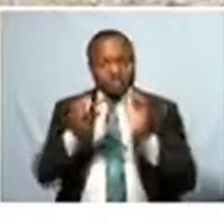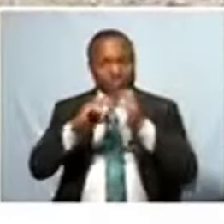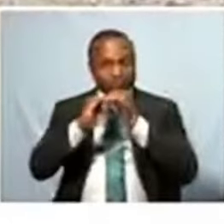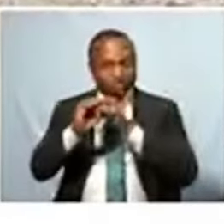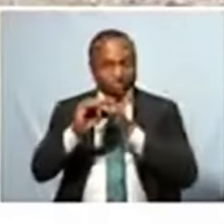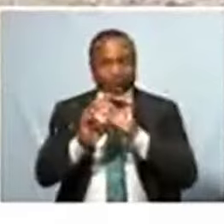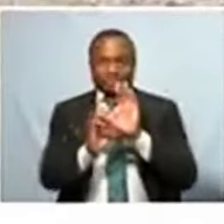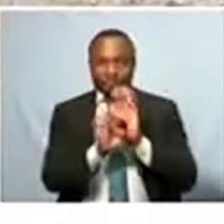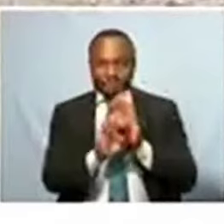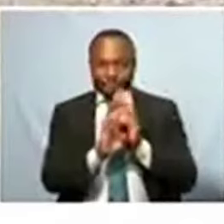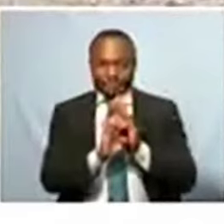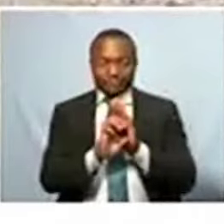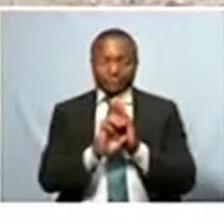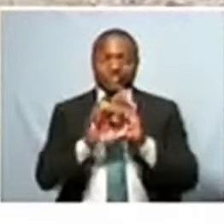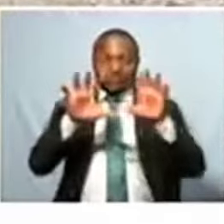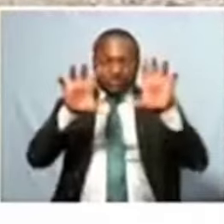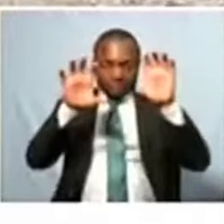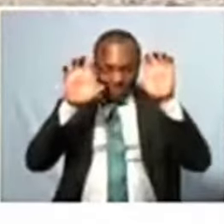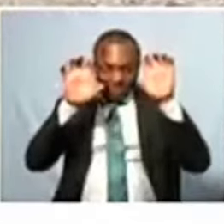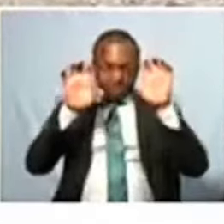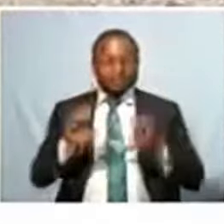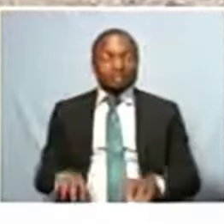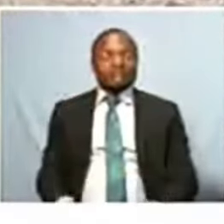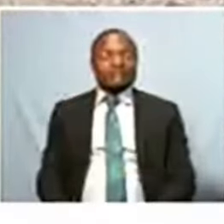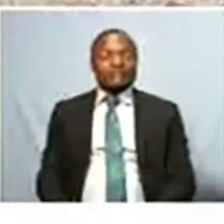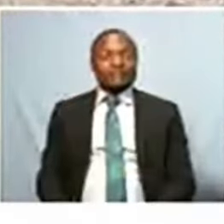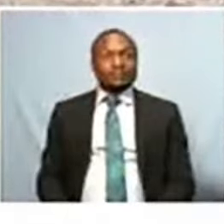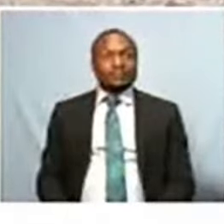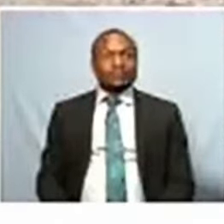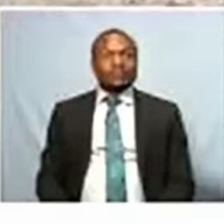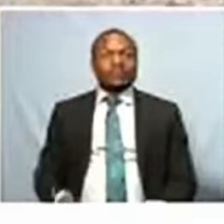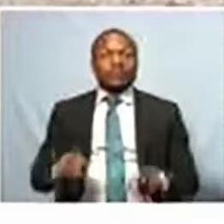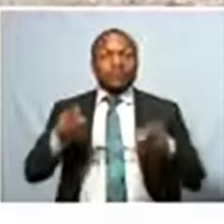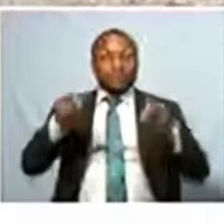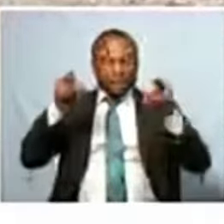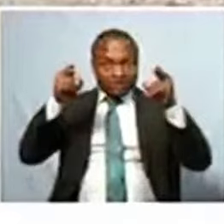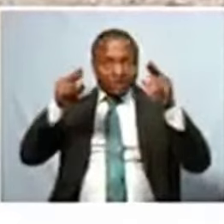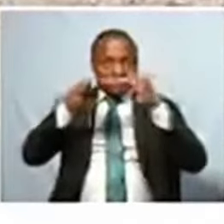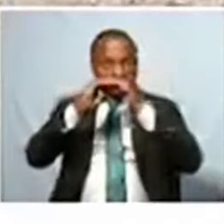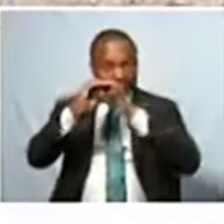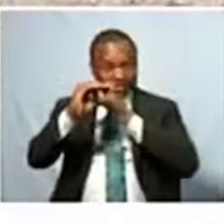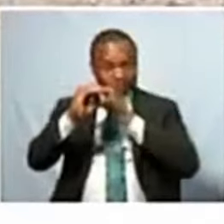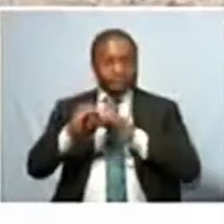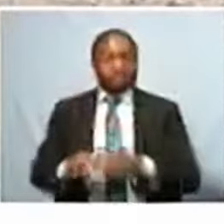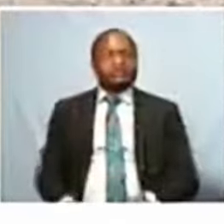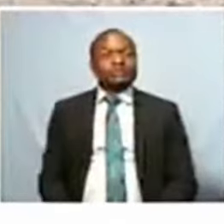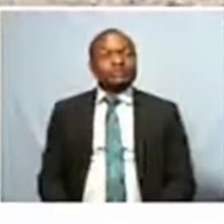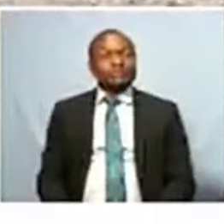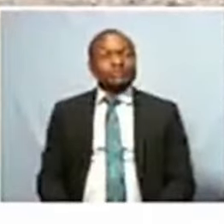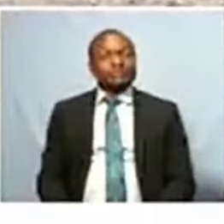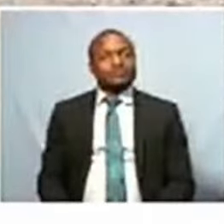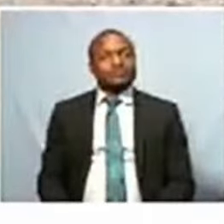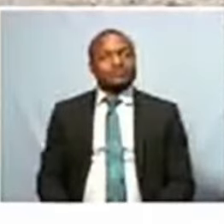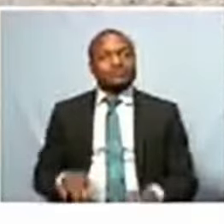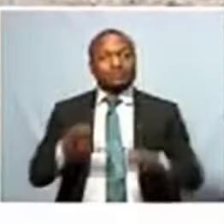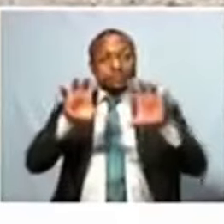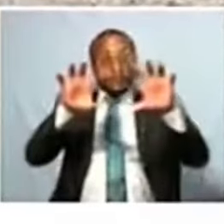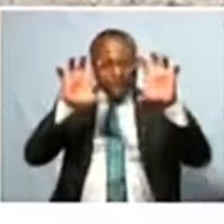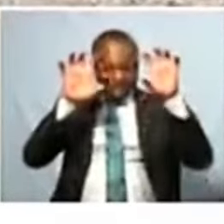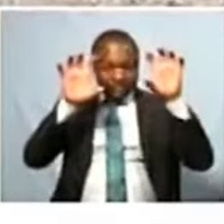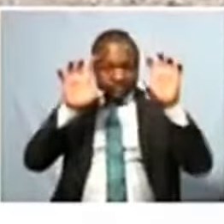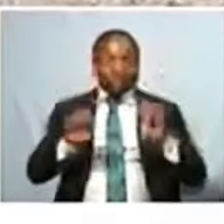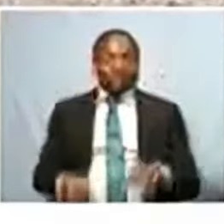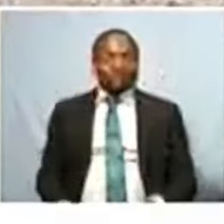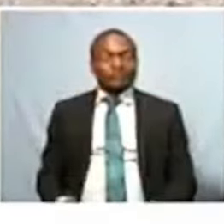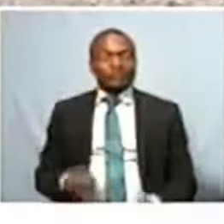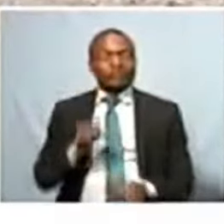For instance, the executive at a top layer, like the cabinet, would